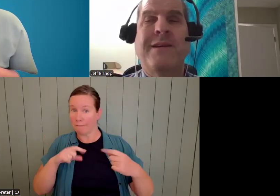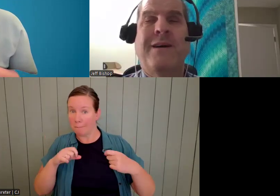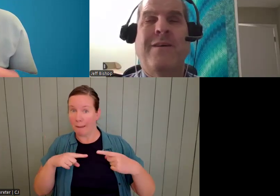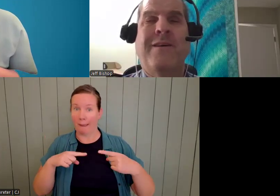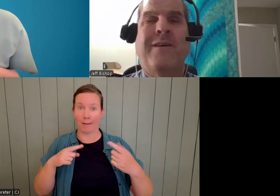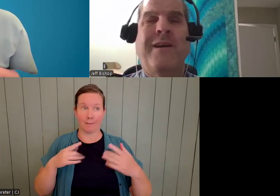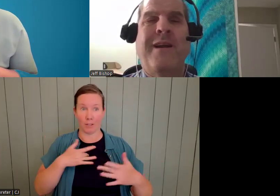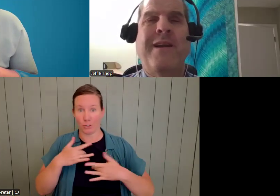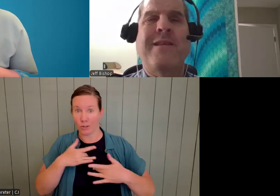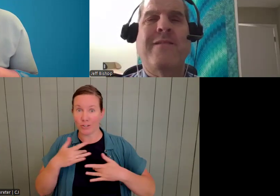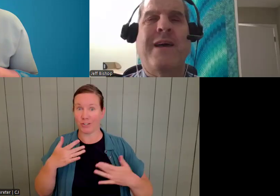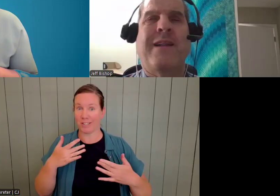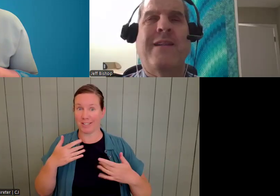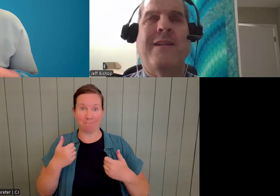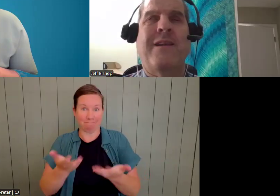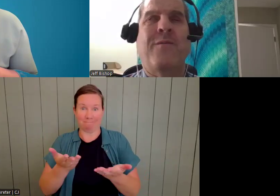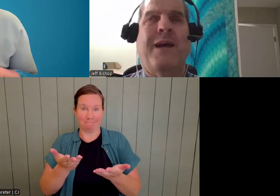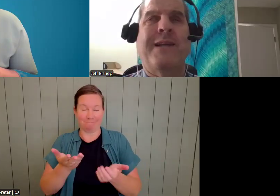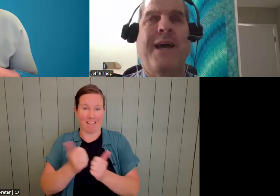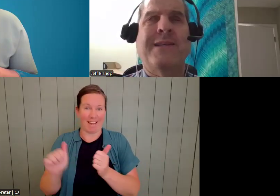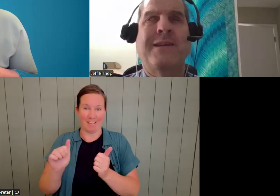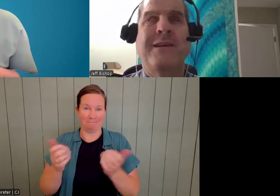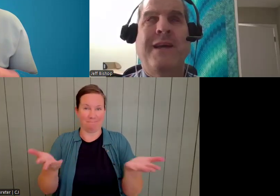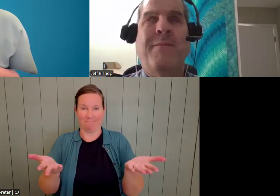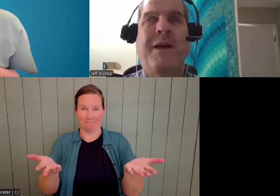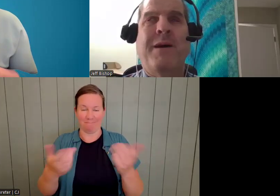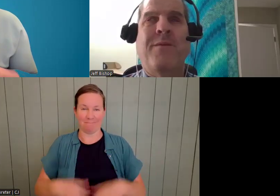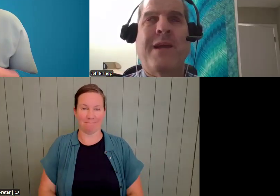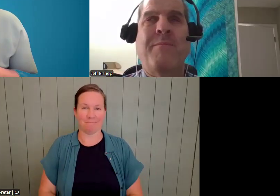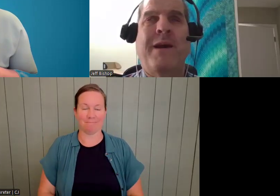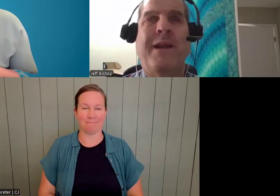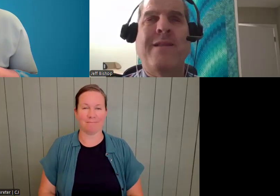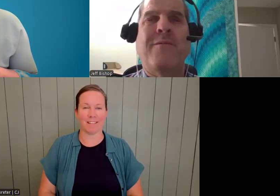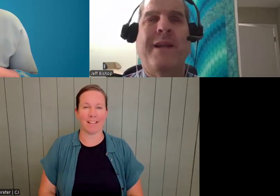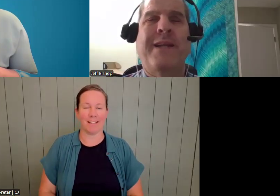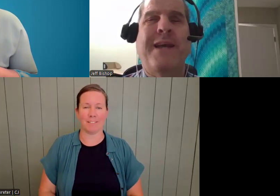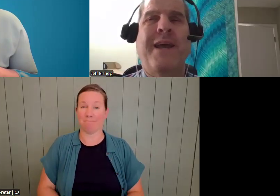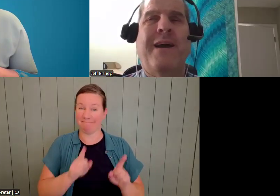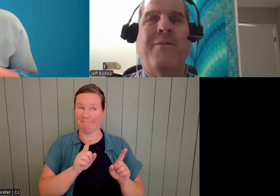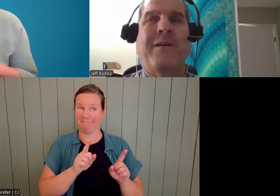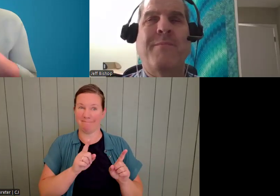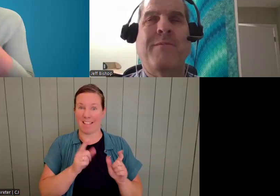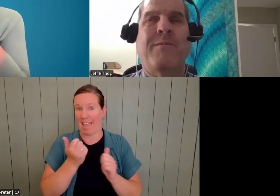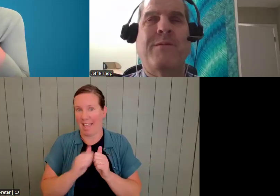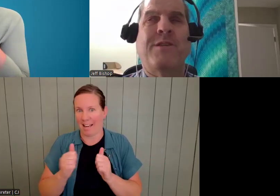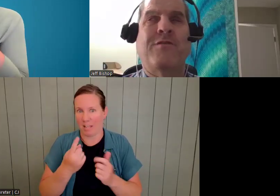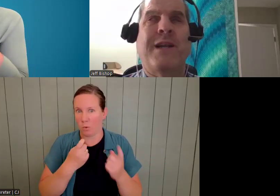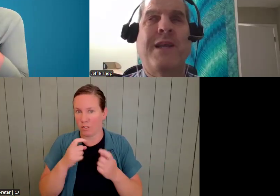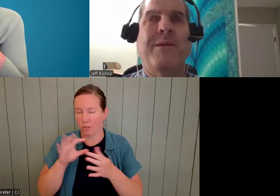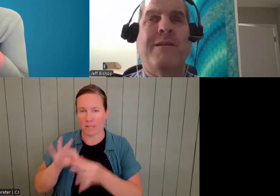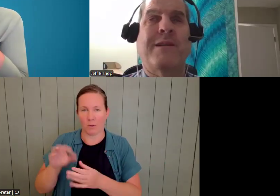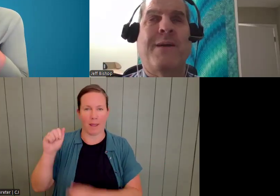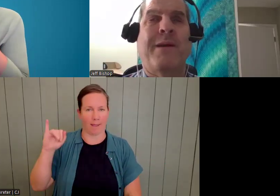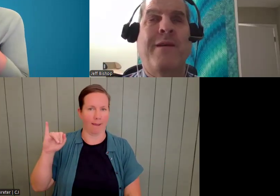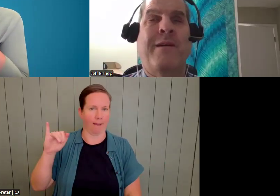concerns, or anything of that you would like to ask. And by the way, it can be on anything related to AI, really, but we should try to